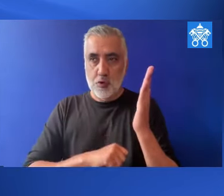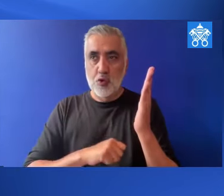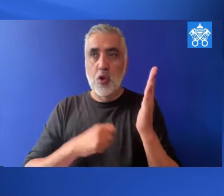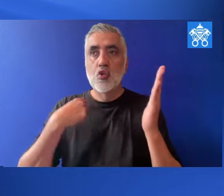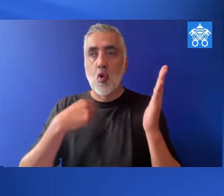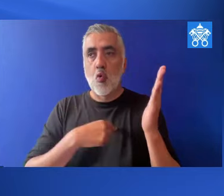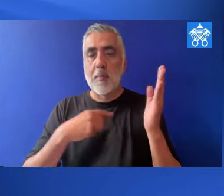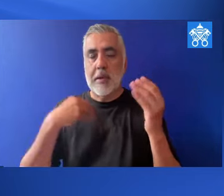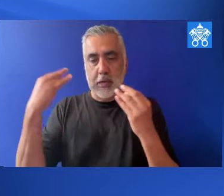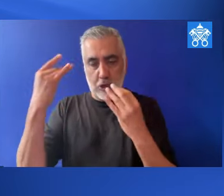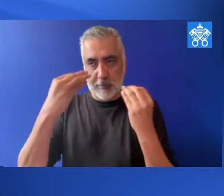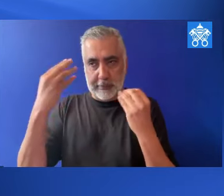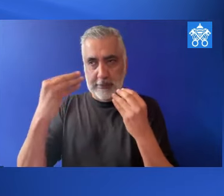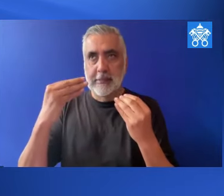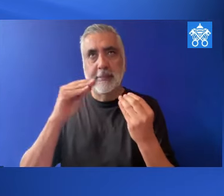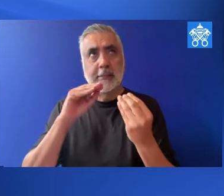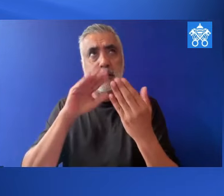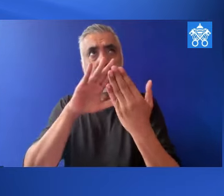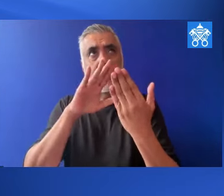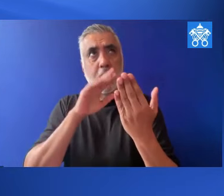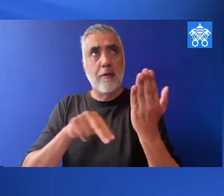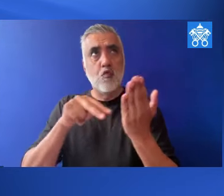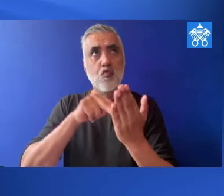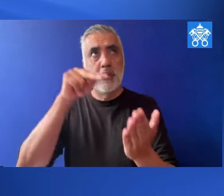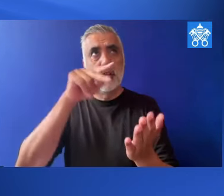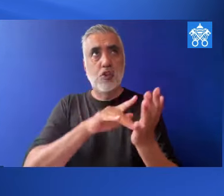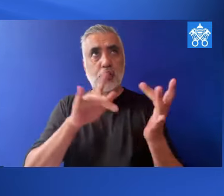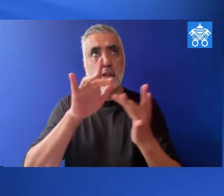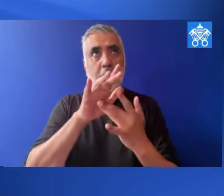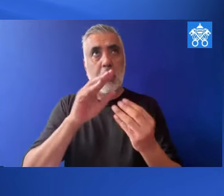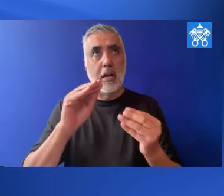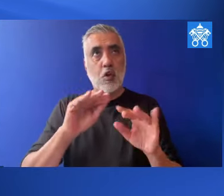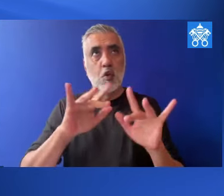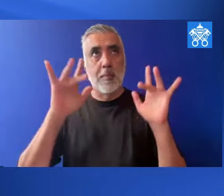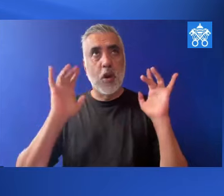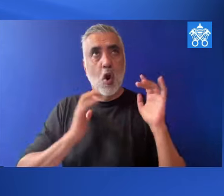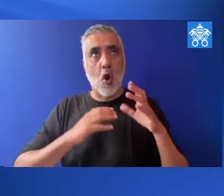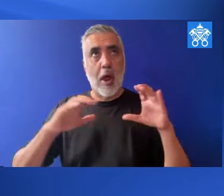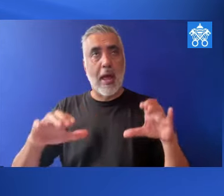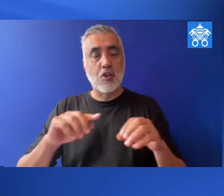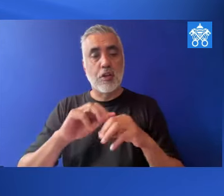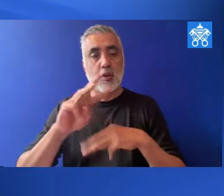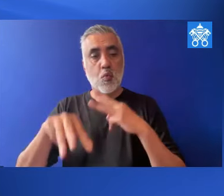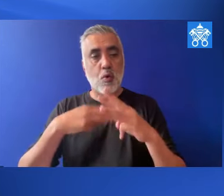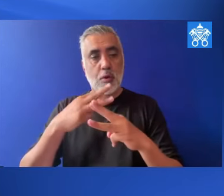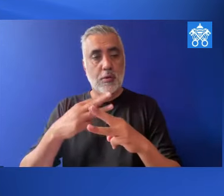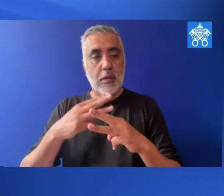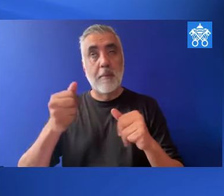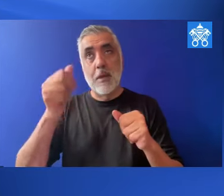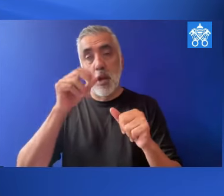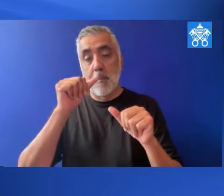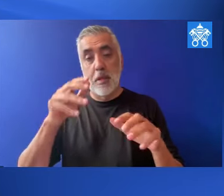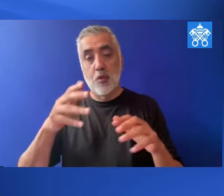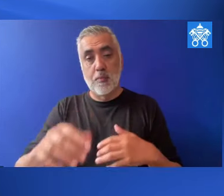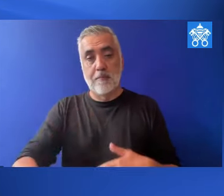may contemplate the face of the risen Jesus and illuminate our actions in the world. May God bless you.